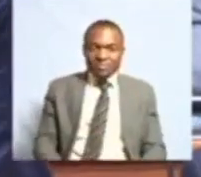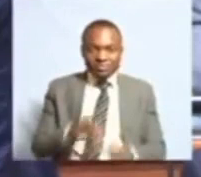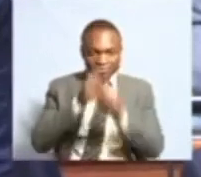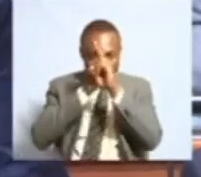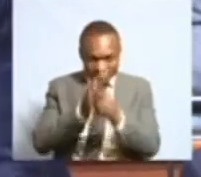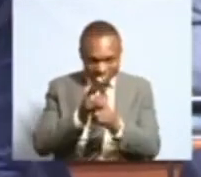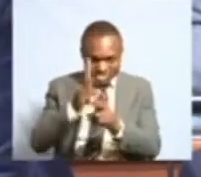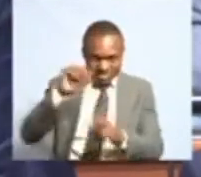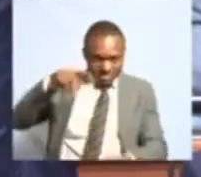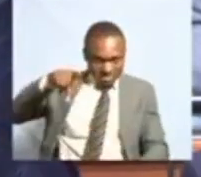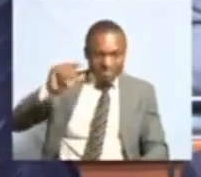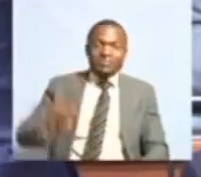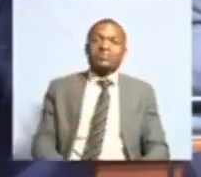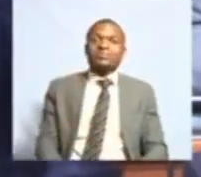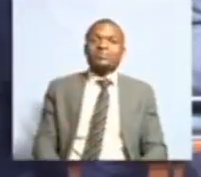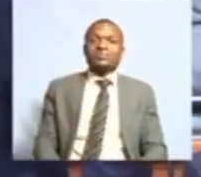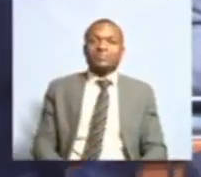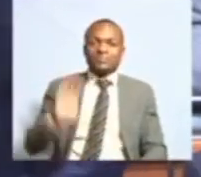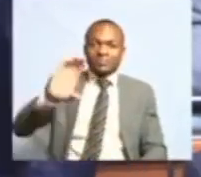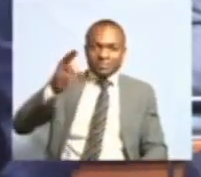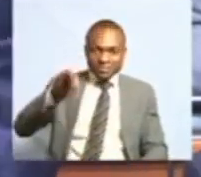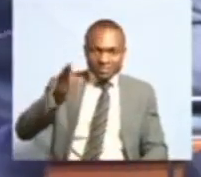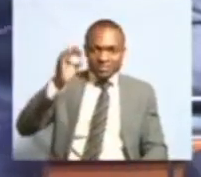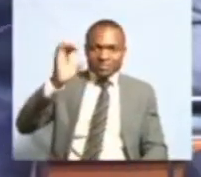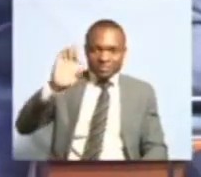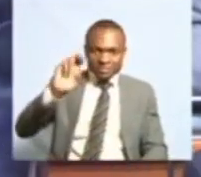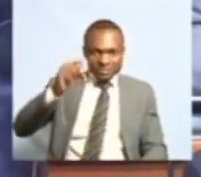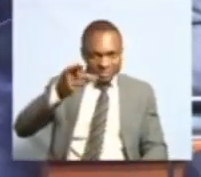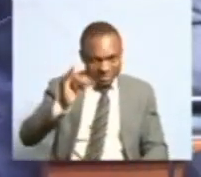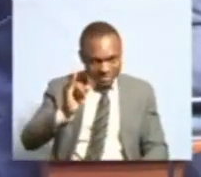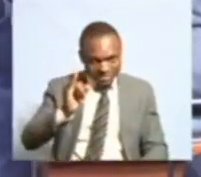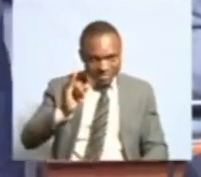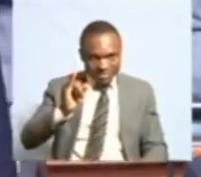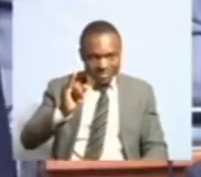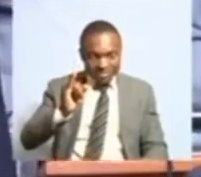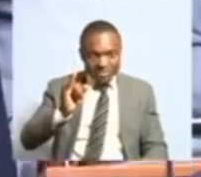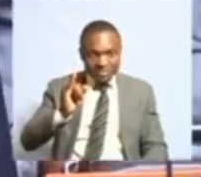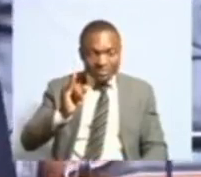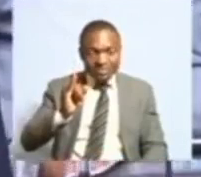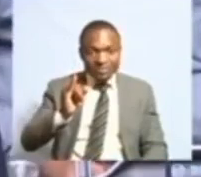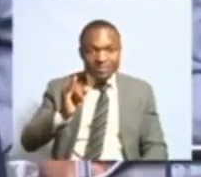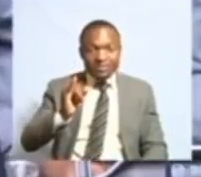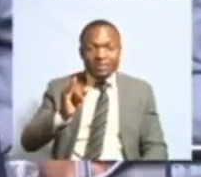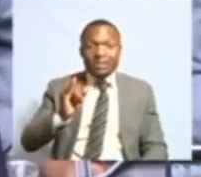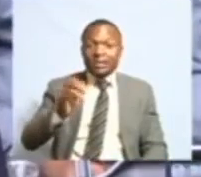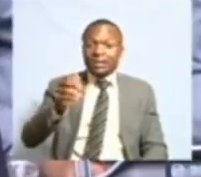Honorable Member of Parliament for Chiyengi addressed the press